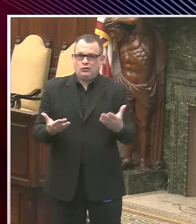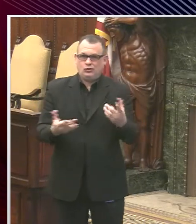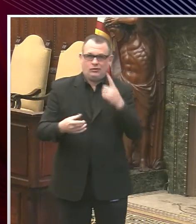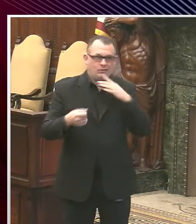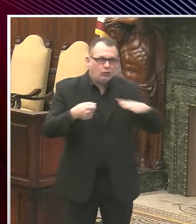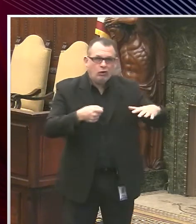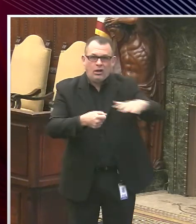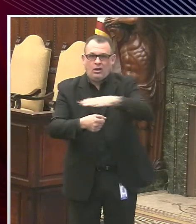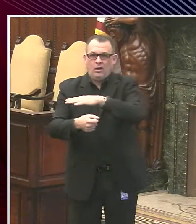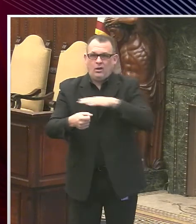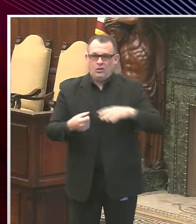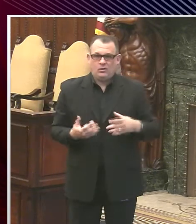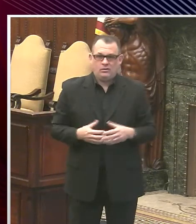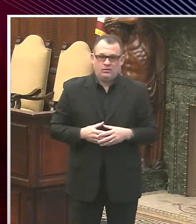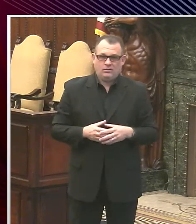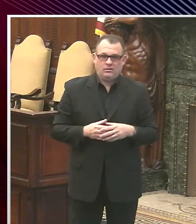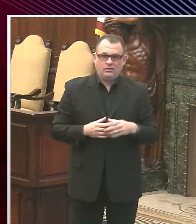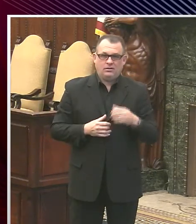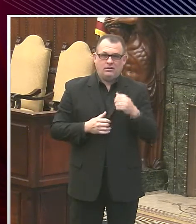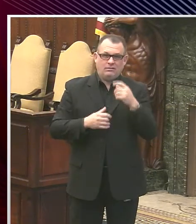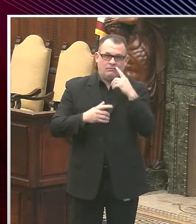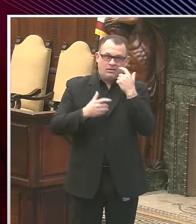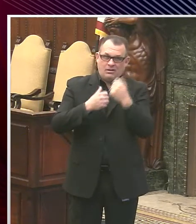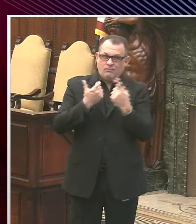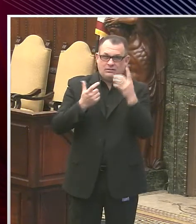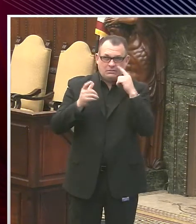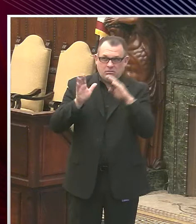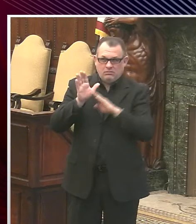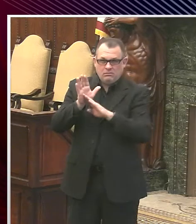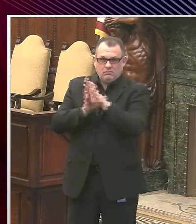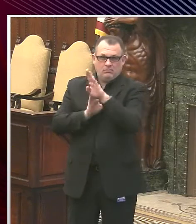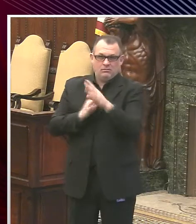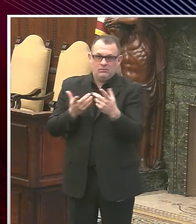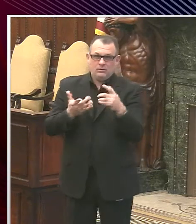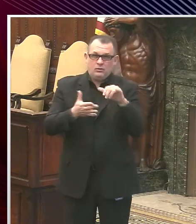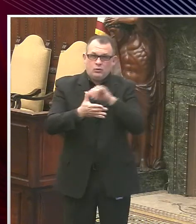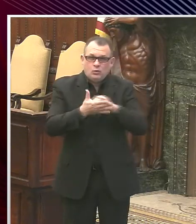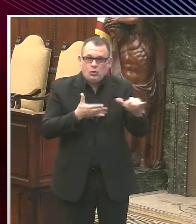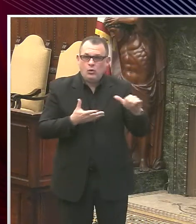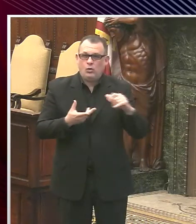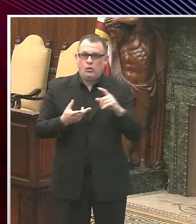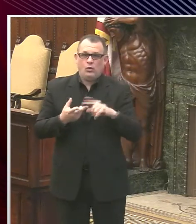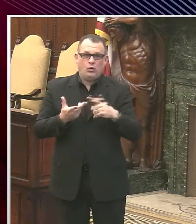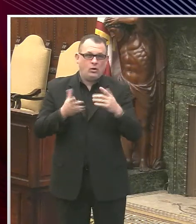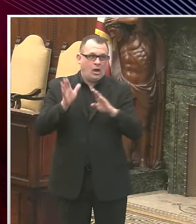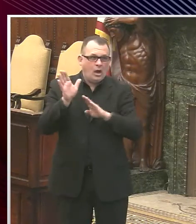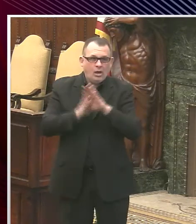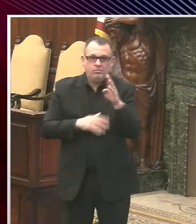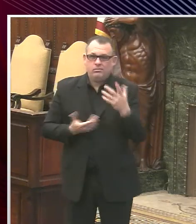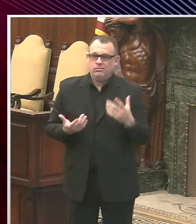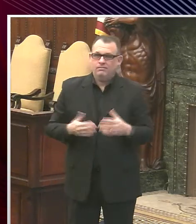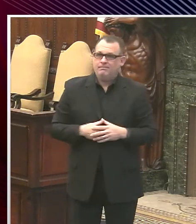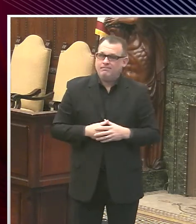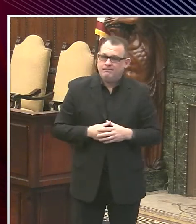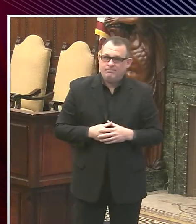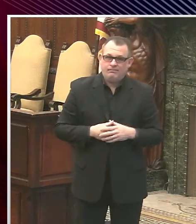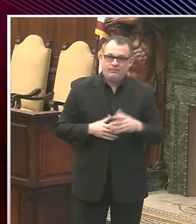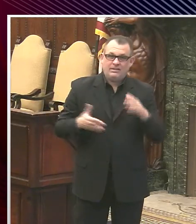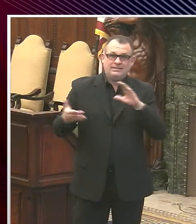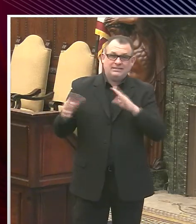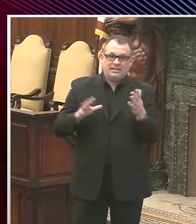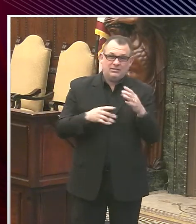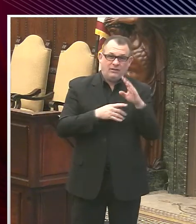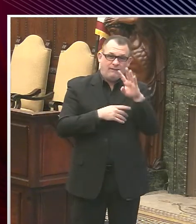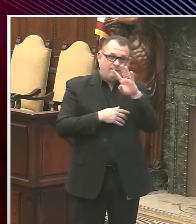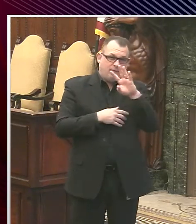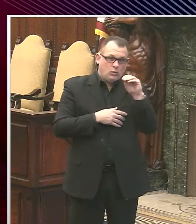either level or they're rising in Delaware, New Jersey, New York, and New England. As far as deaths, we have 40 new